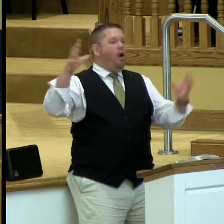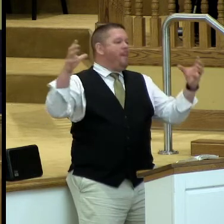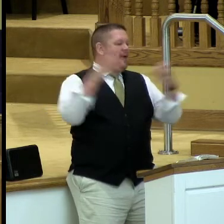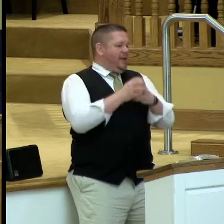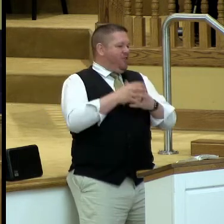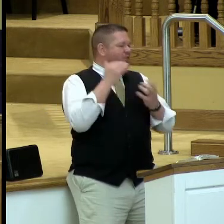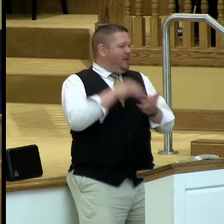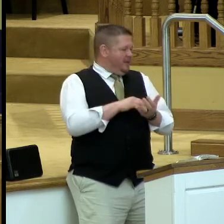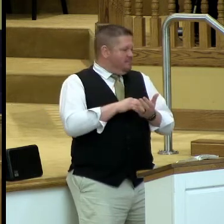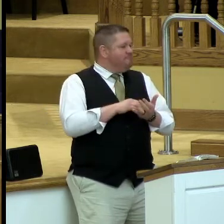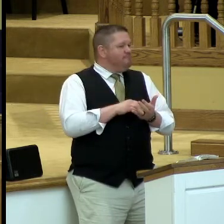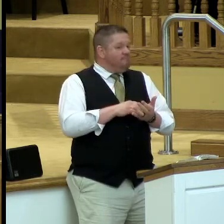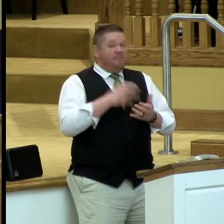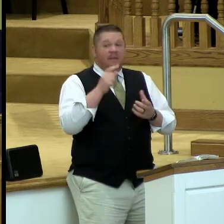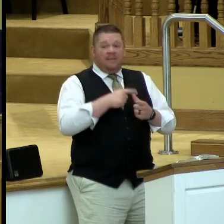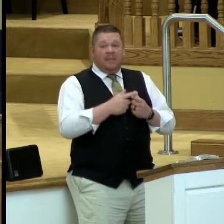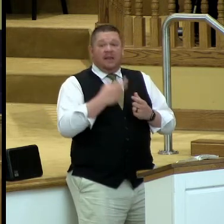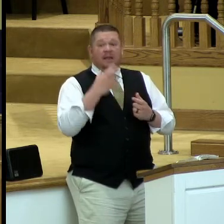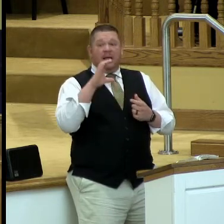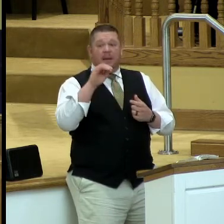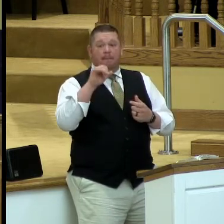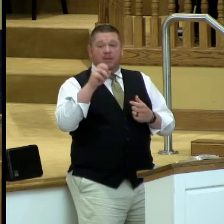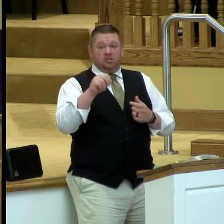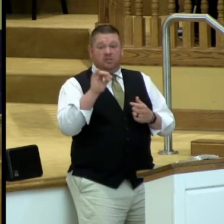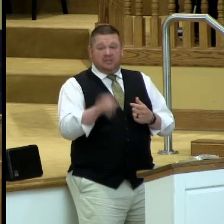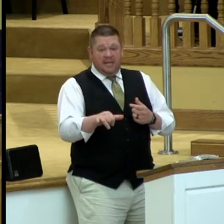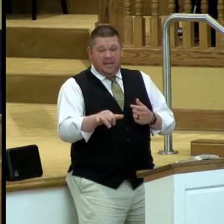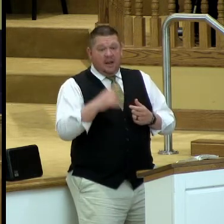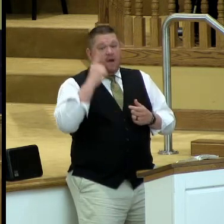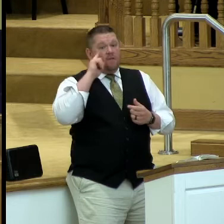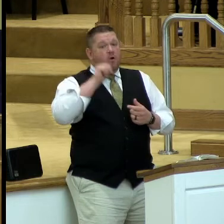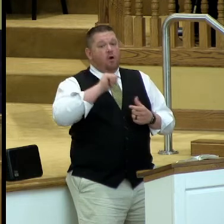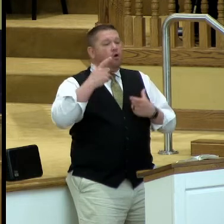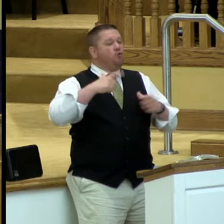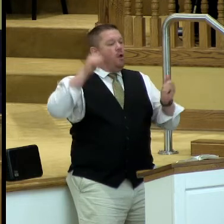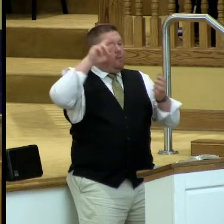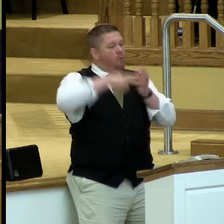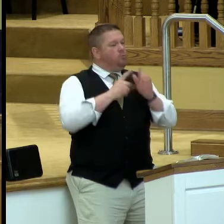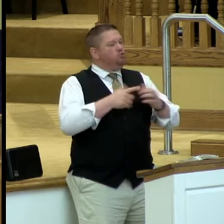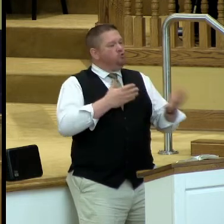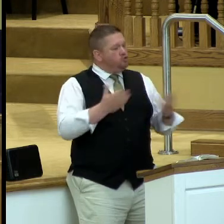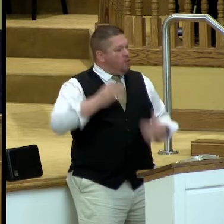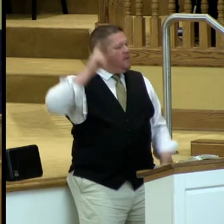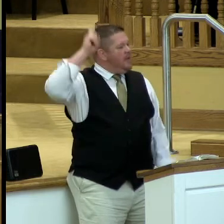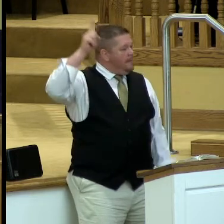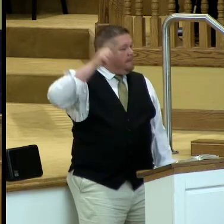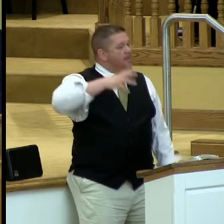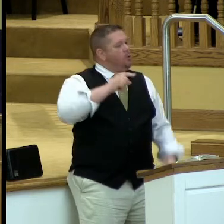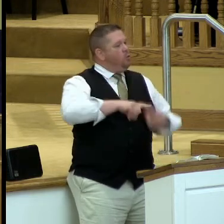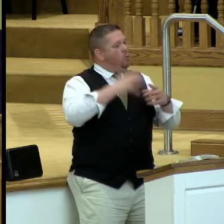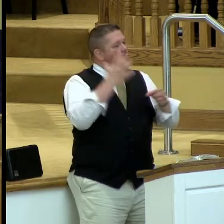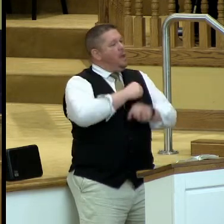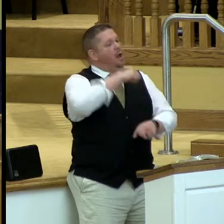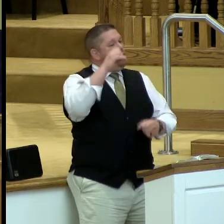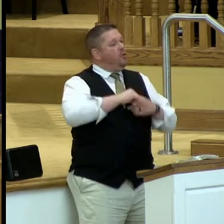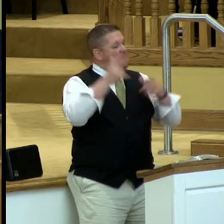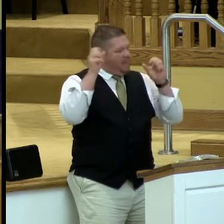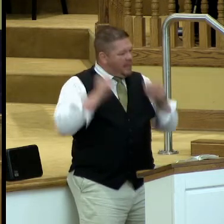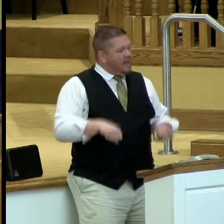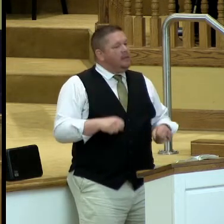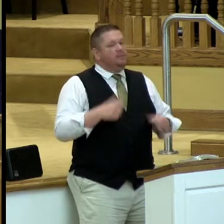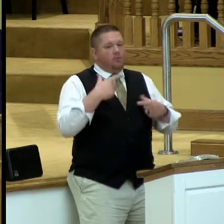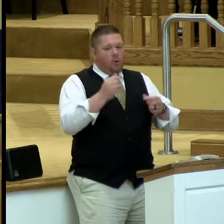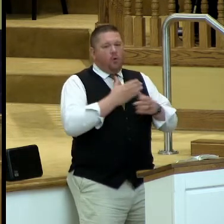all back together, and then commissions it for a greater purpose to serve him and to win others so they can